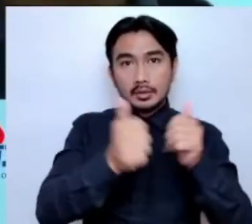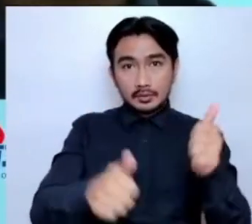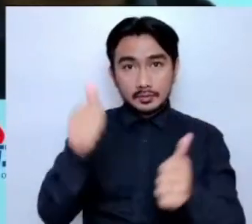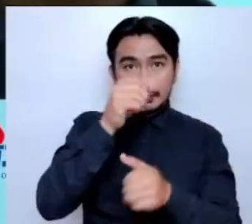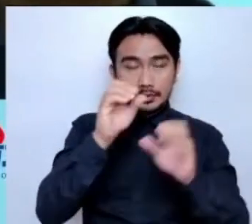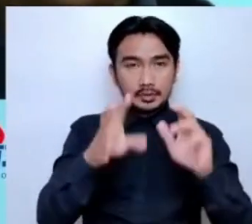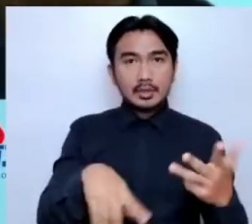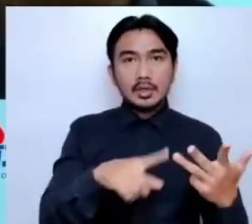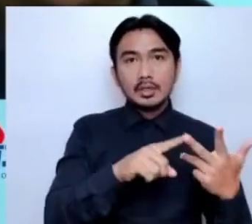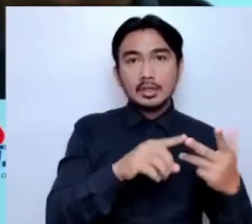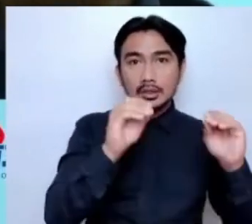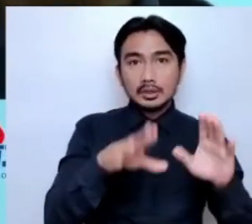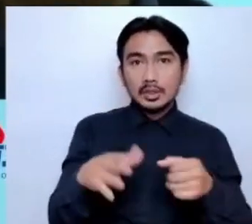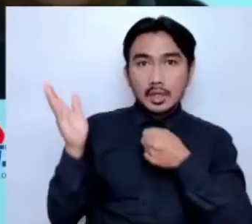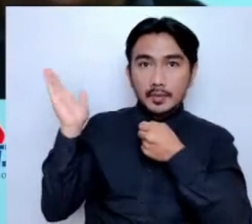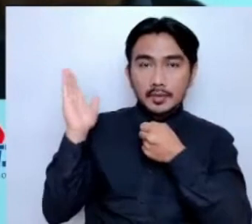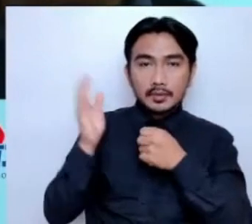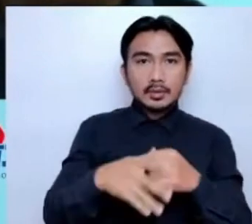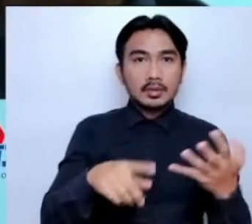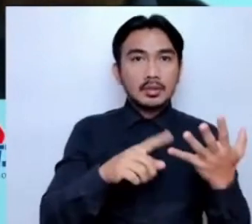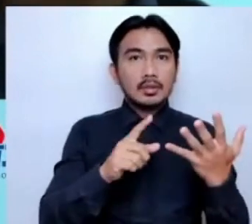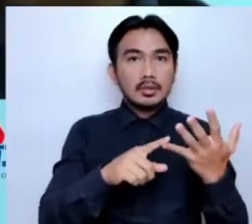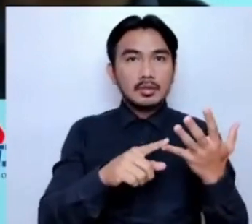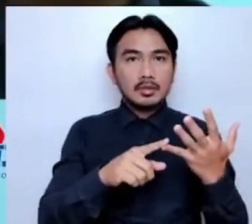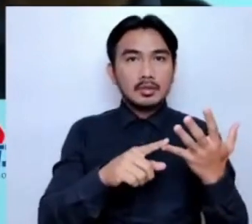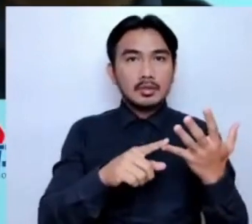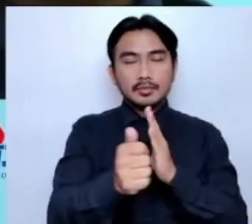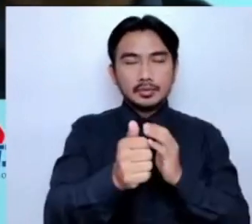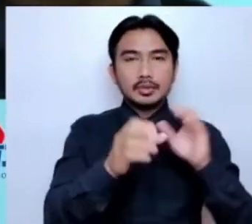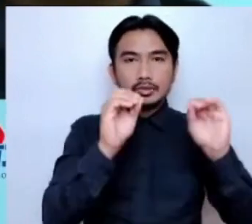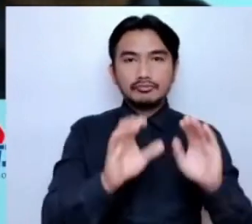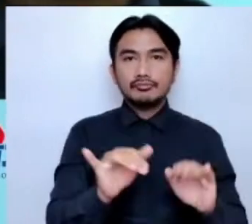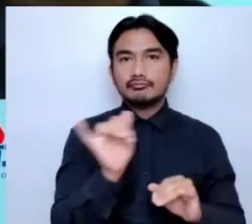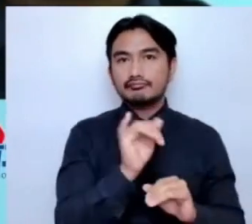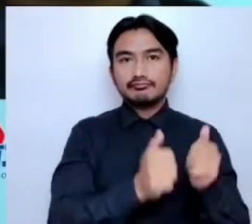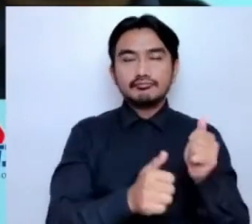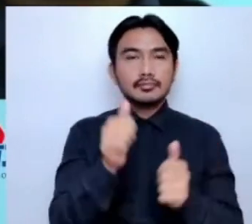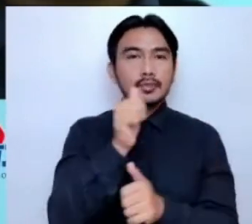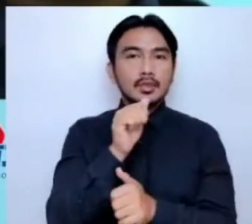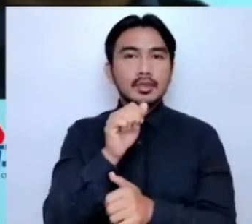broadcasters, for proficient and highly proficient, also our